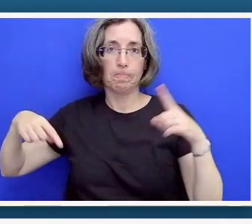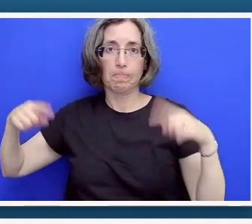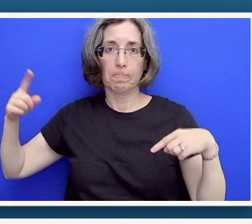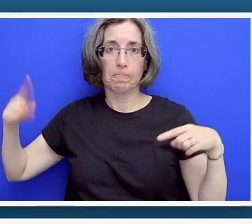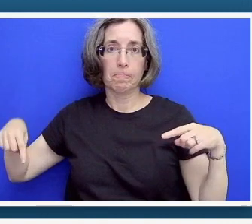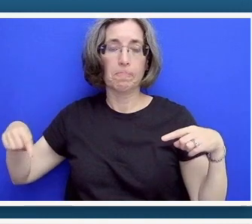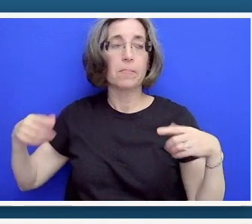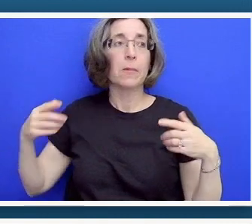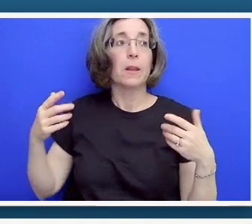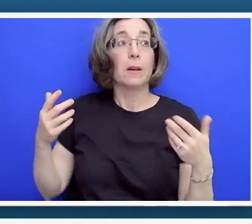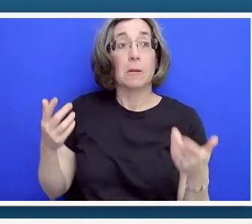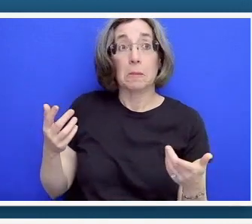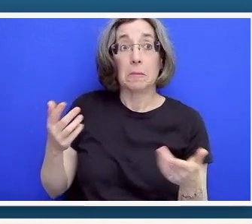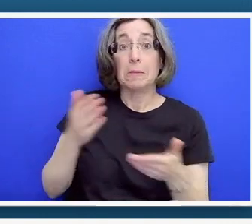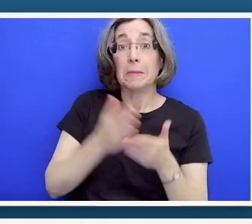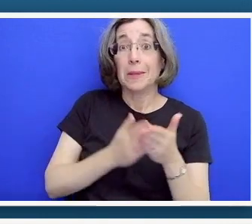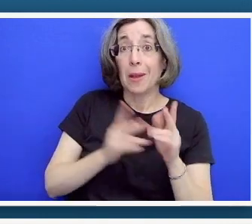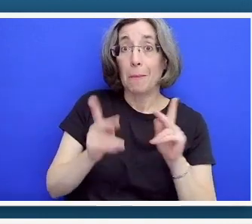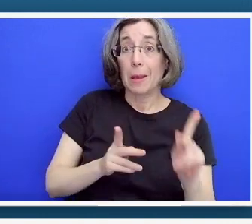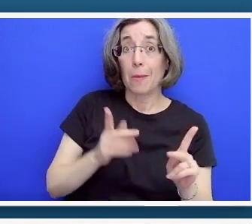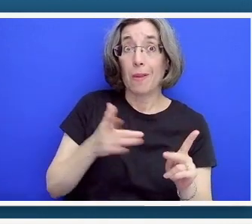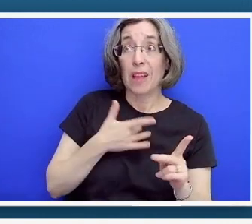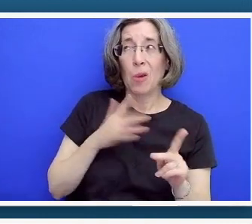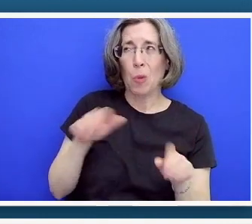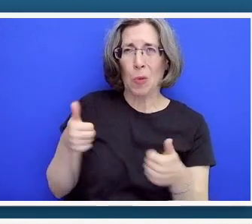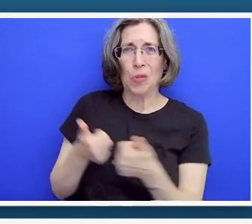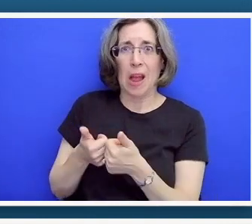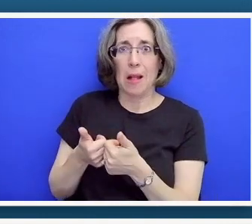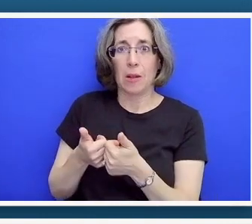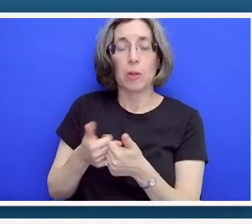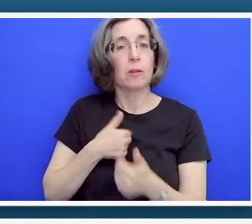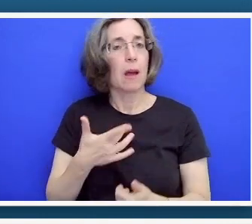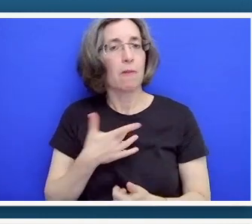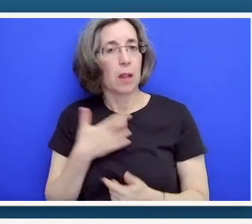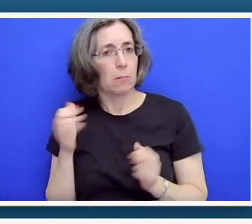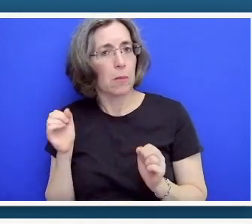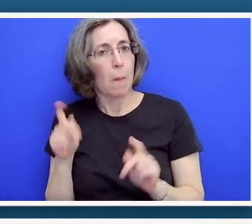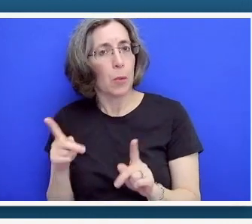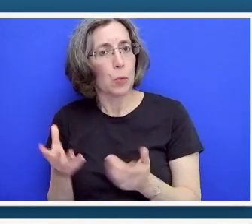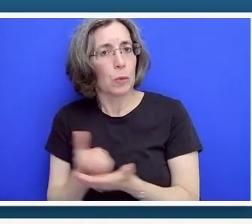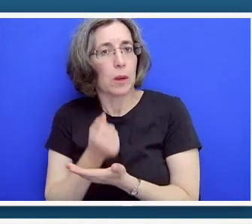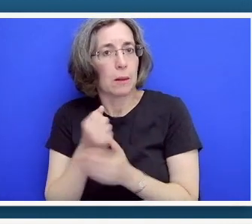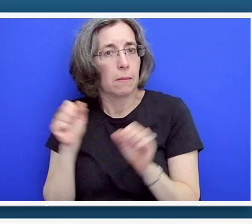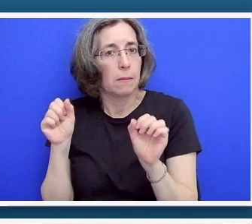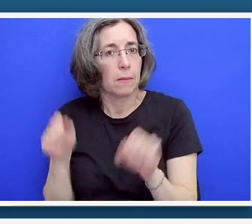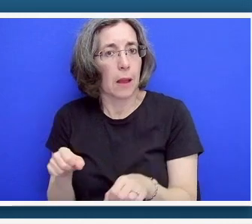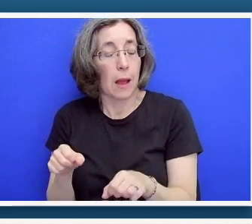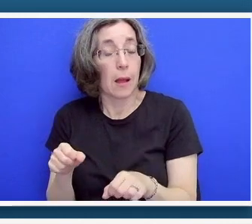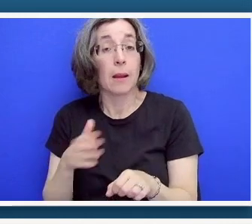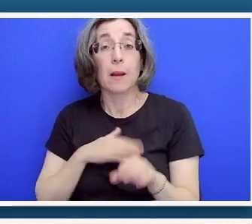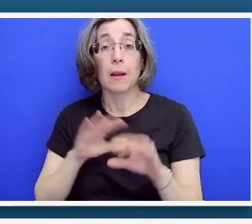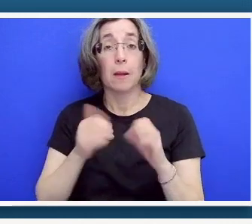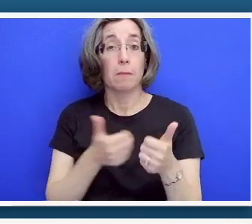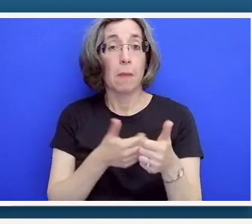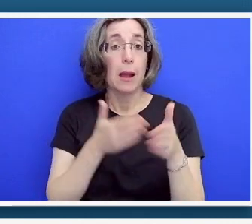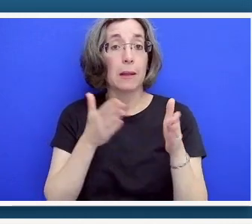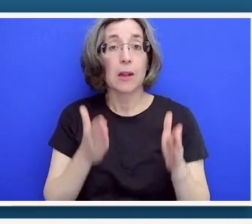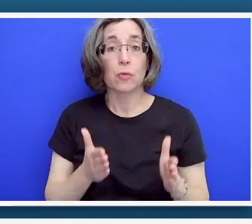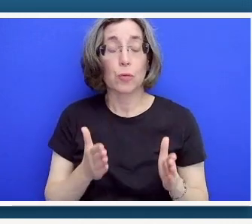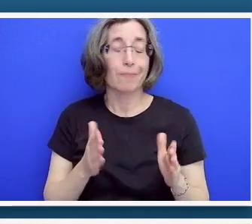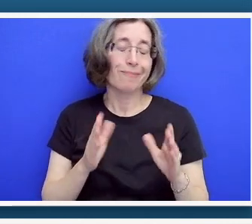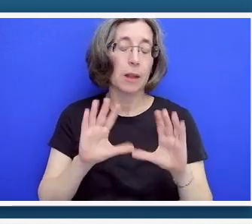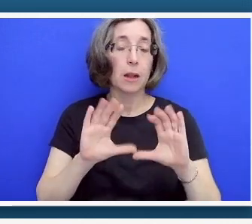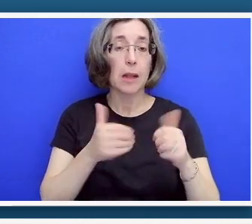challenge. I look at that as an opportunity because in my classroom, I've had students come back and tell me about their experience at a